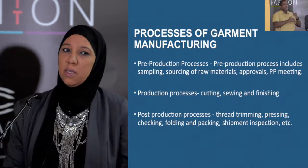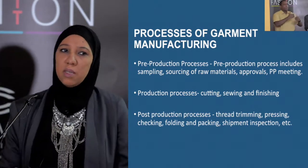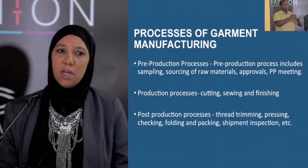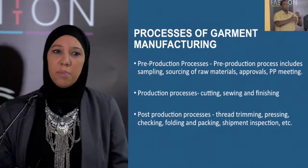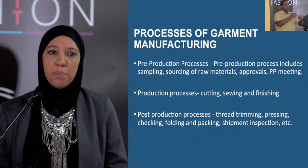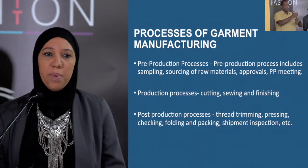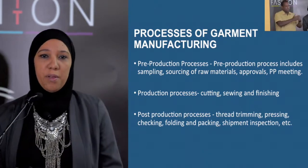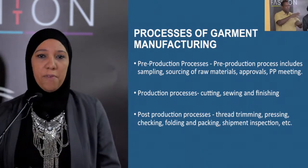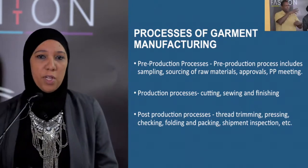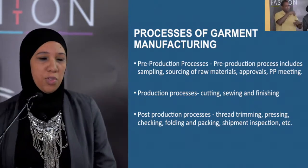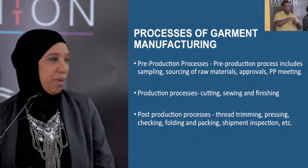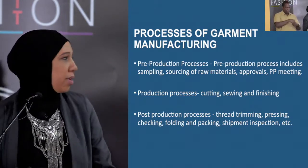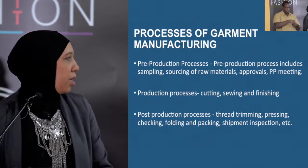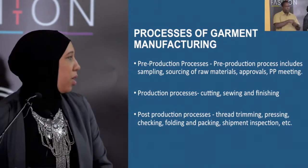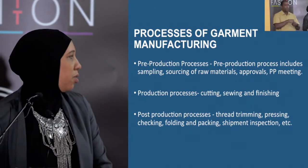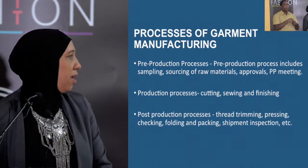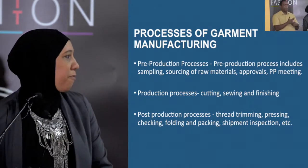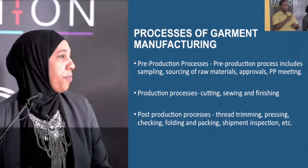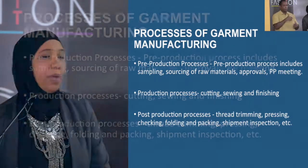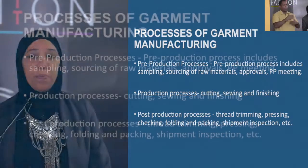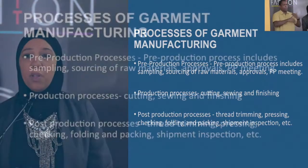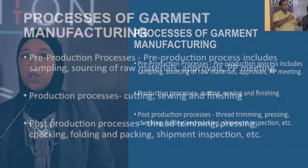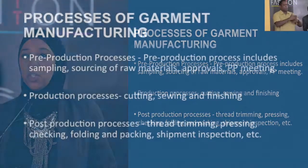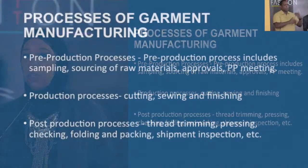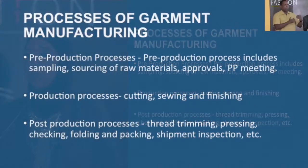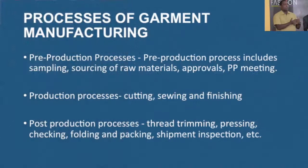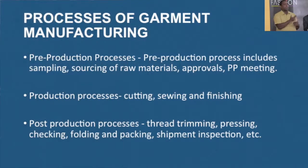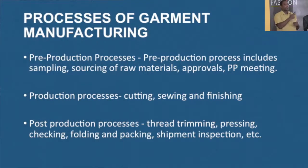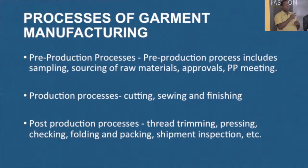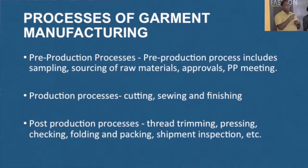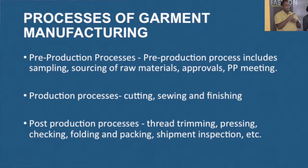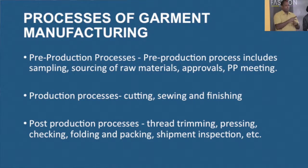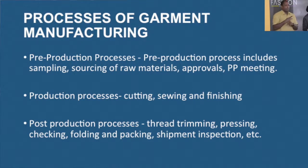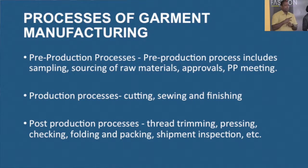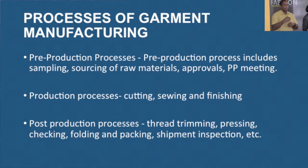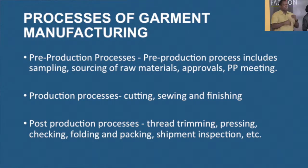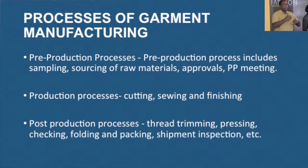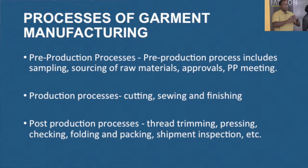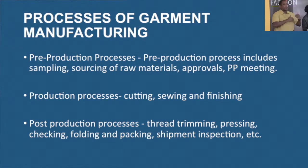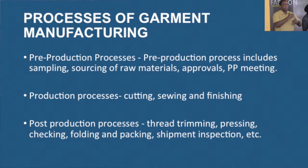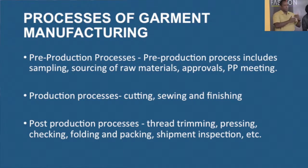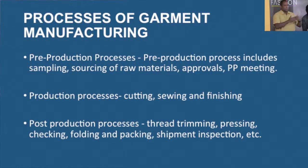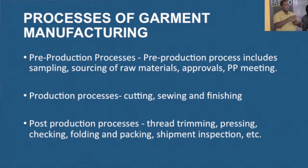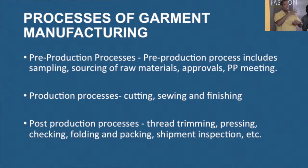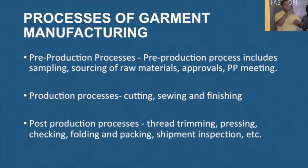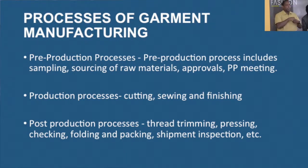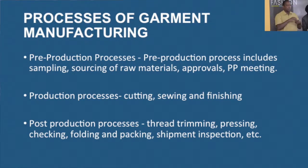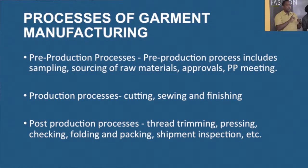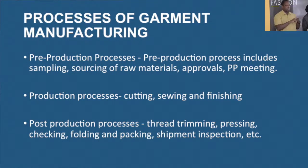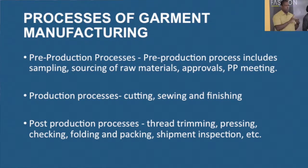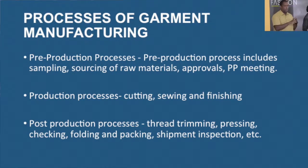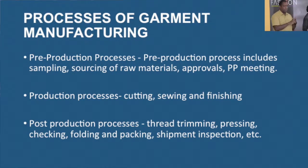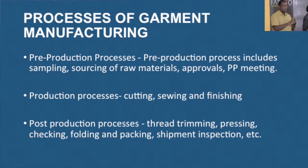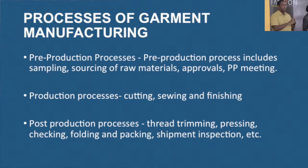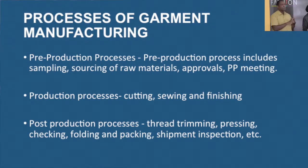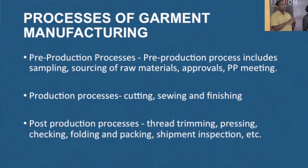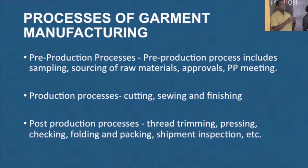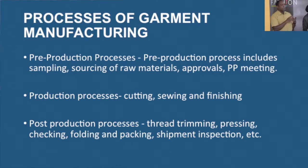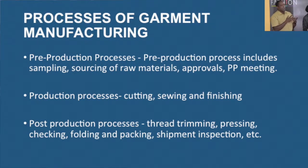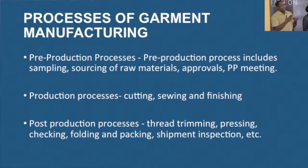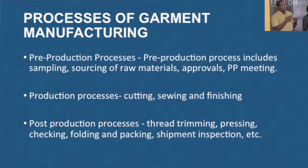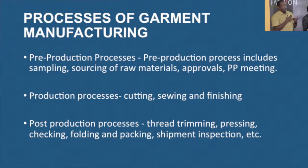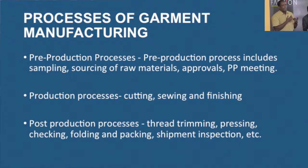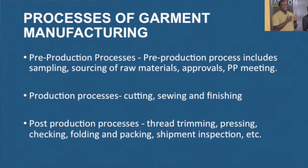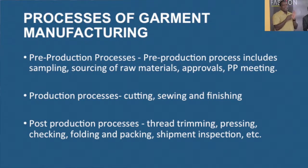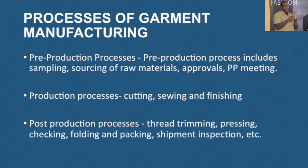processes in garment manufacturing. You have pre-production processes, which includes sampling, sourcing of